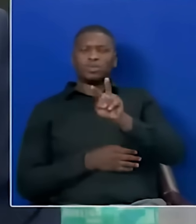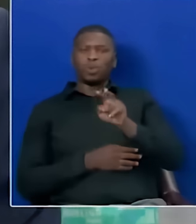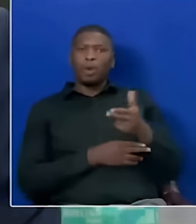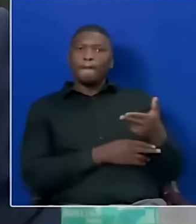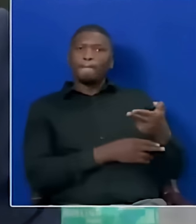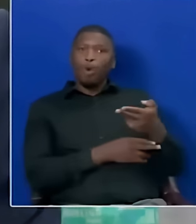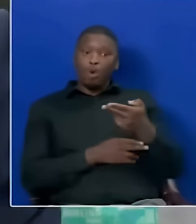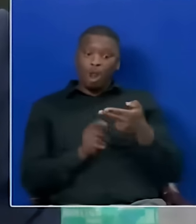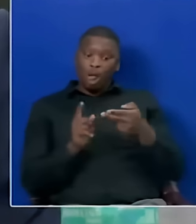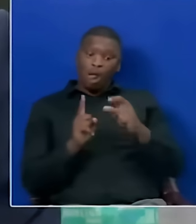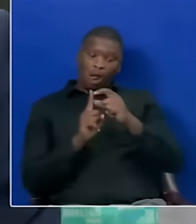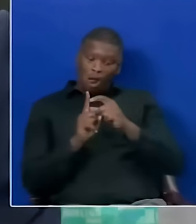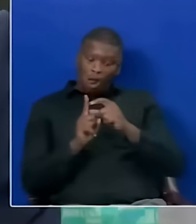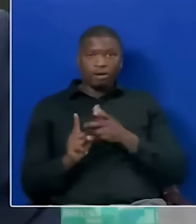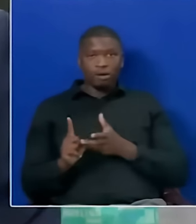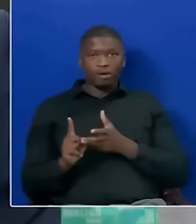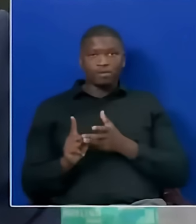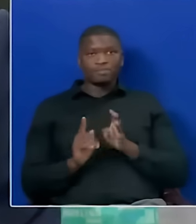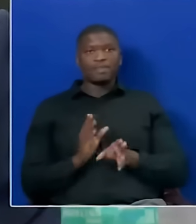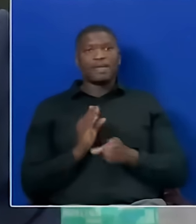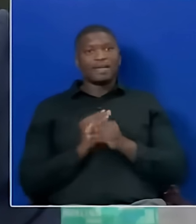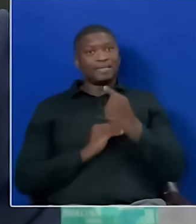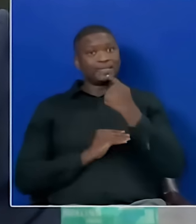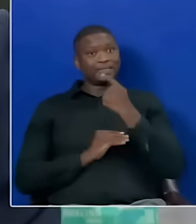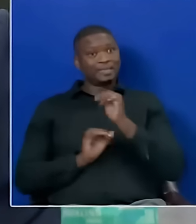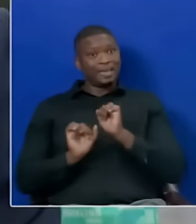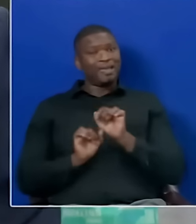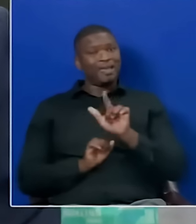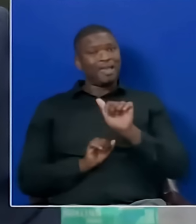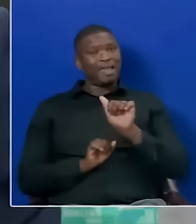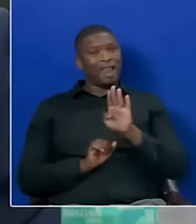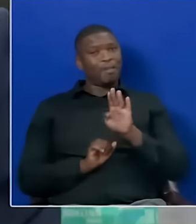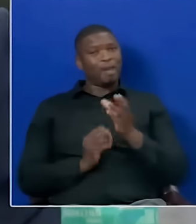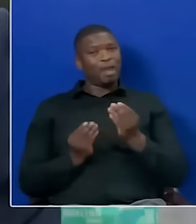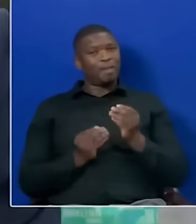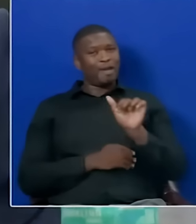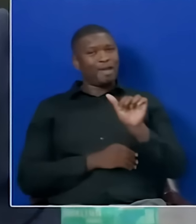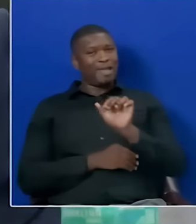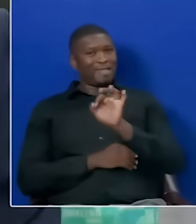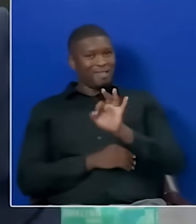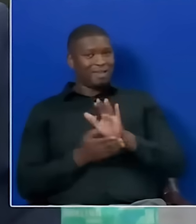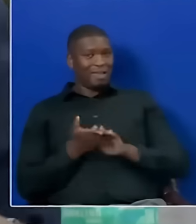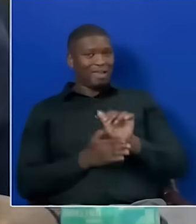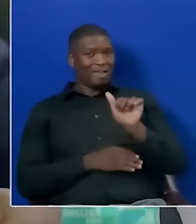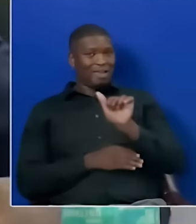cores and mark them lap number AA3 and AA9. Those are bullet cores.